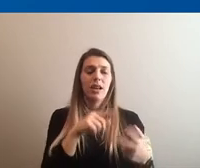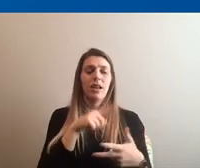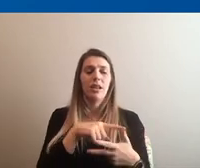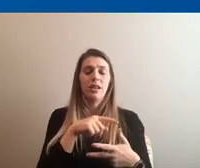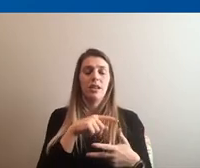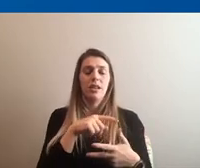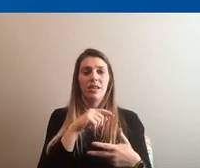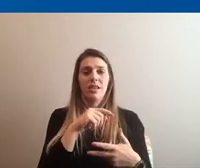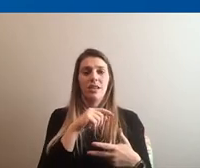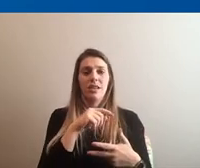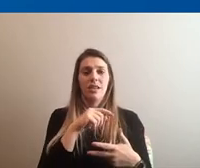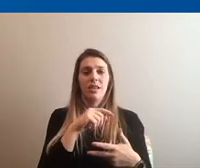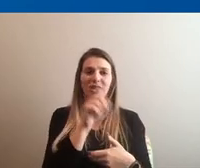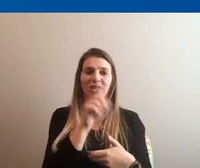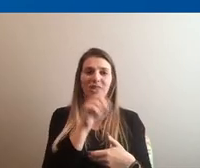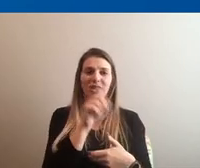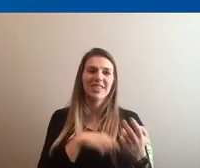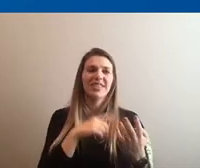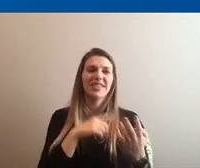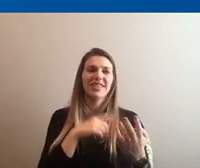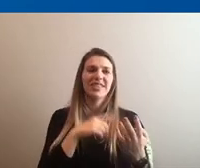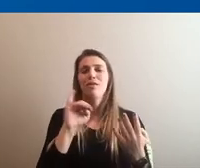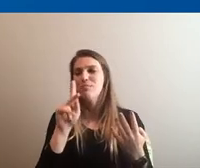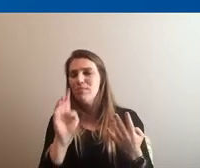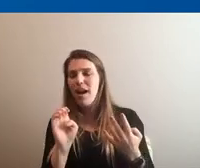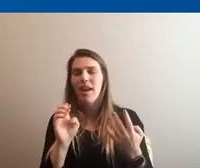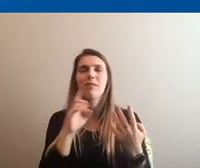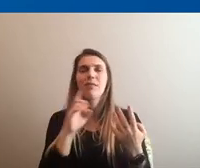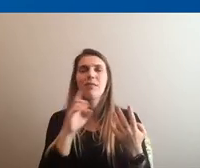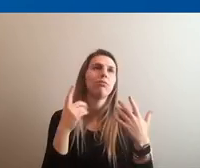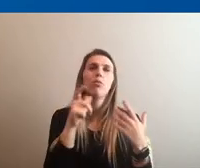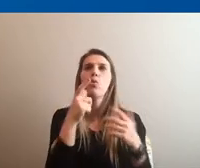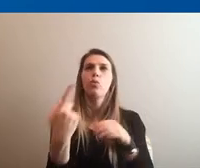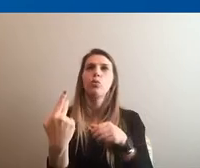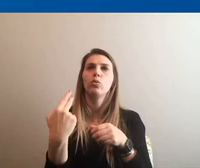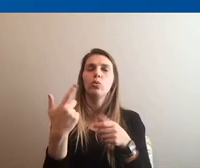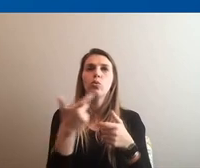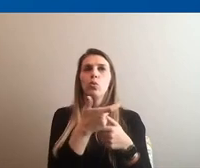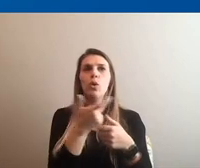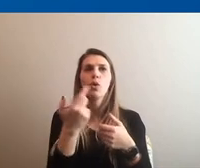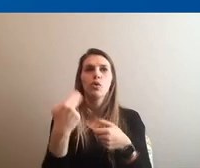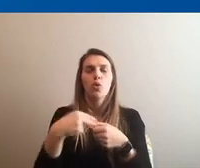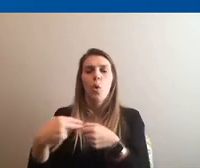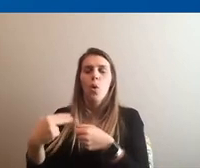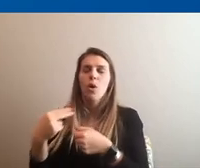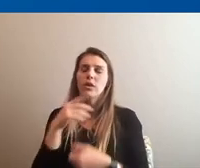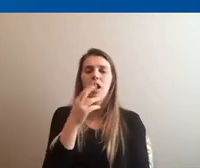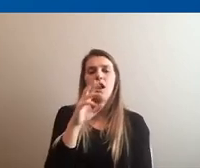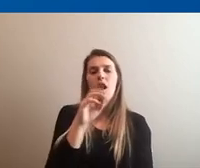Dr. Hotez, Dr. Oz, Mike, so many other people who joined us on Mehmet, Dr. Oz's